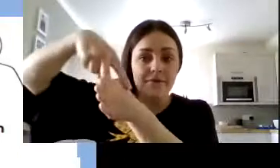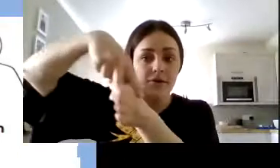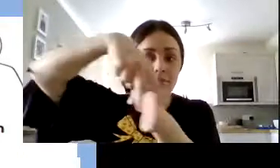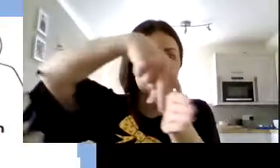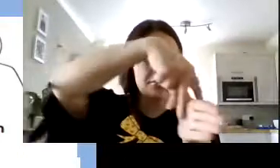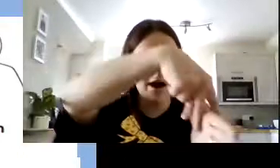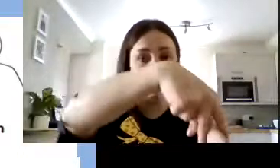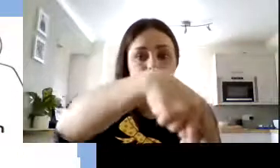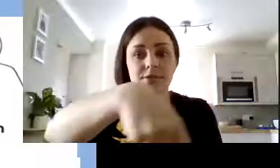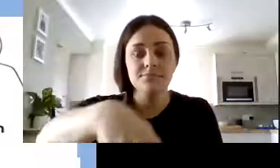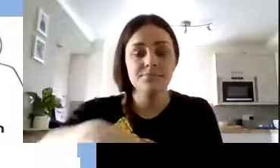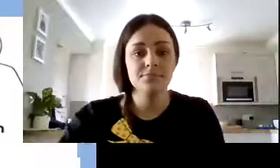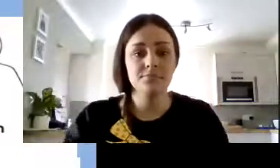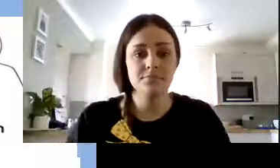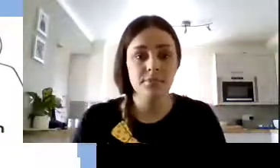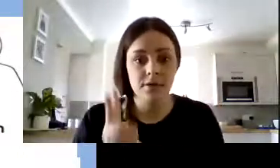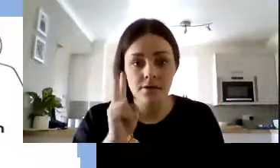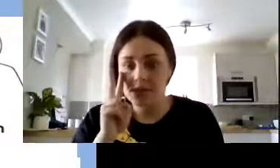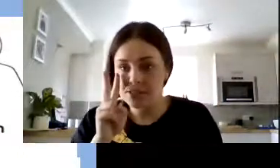And they flew to the ground.